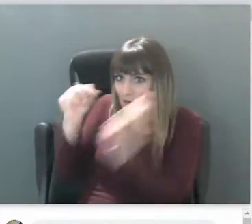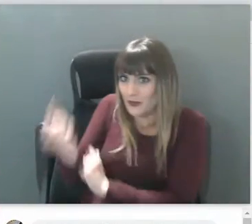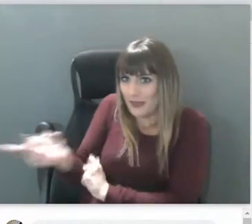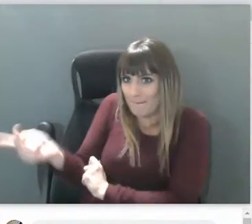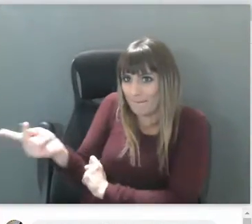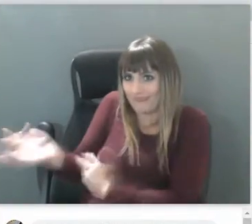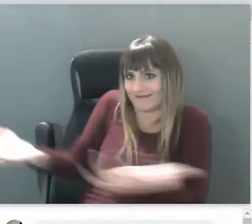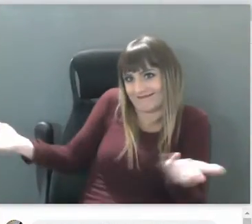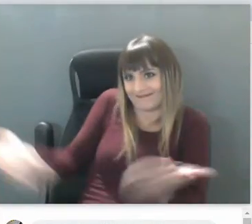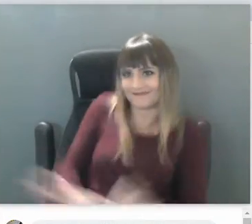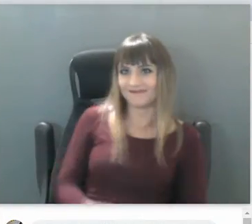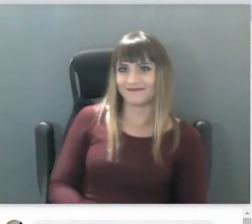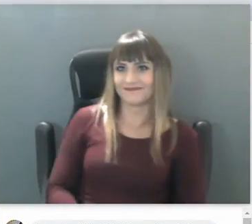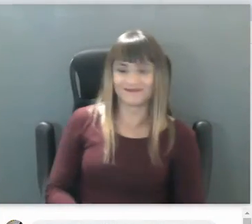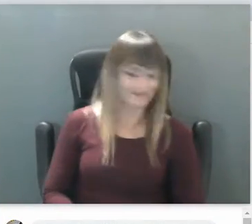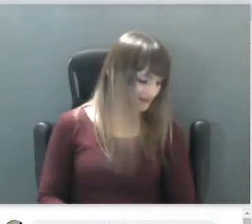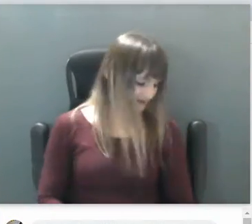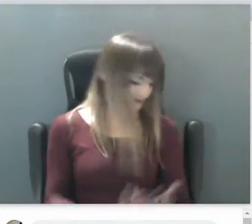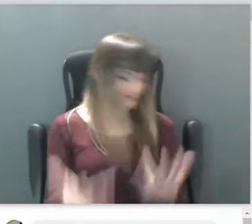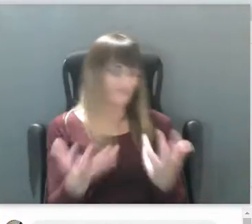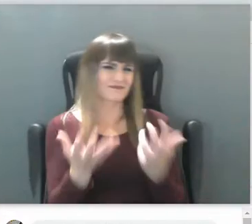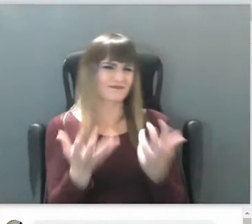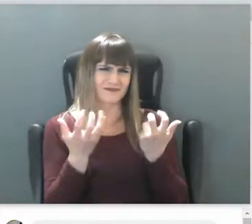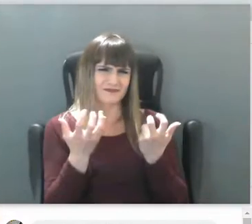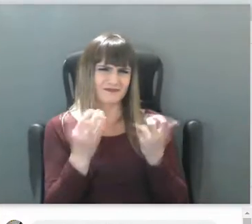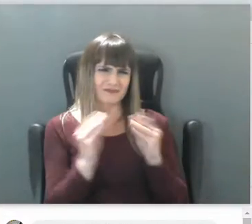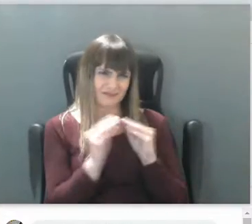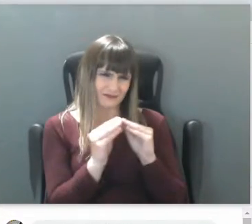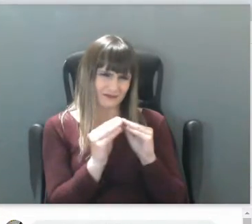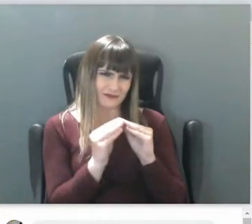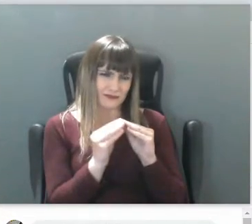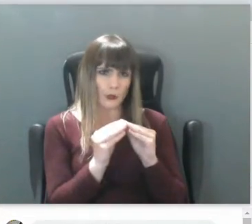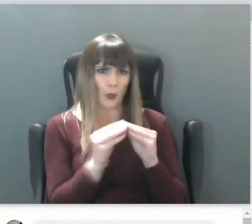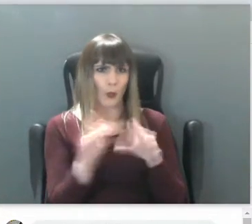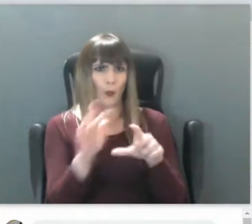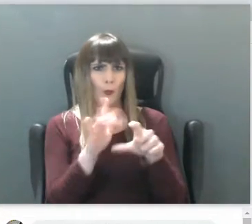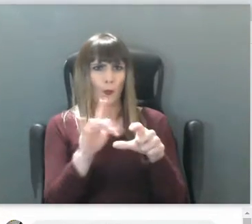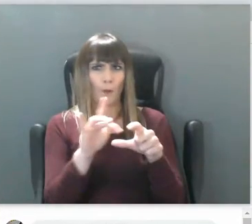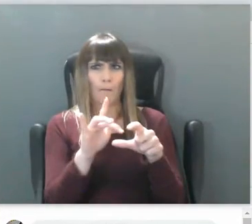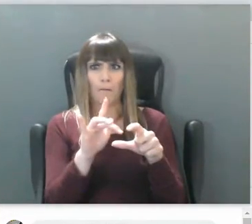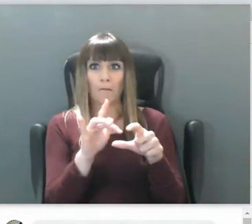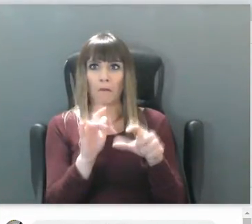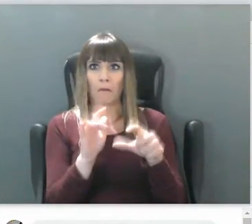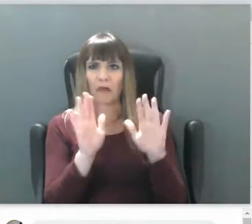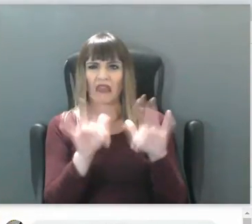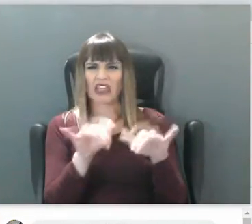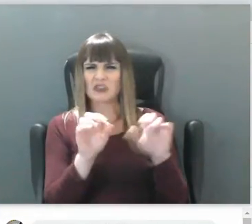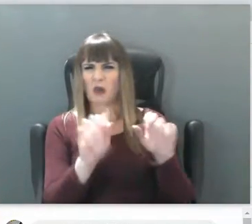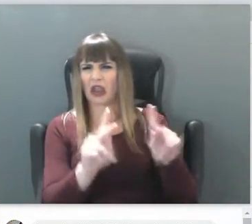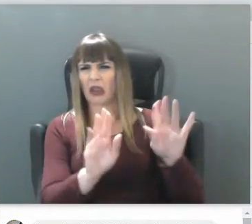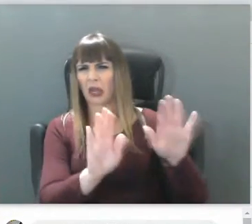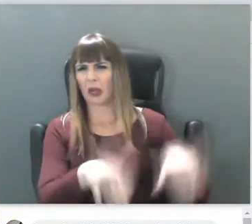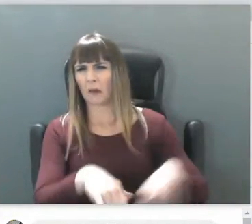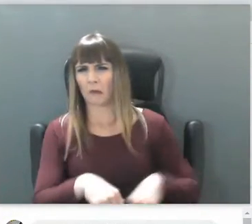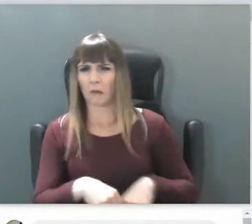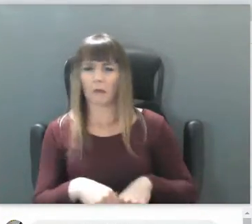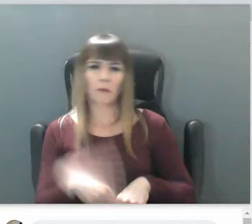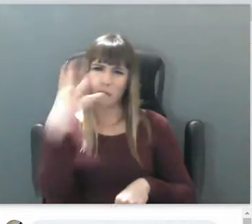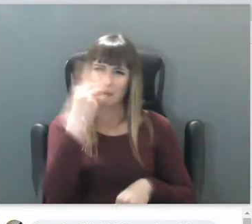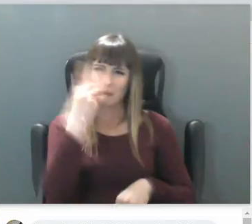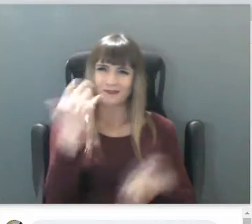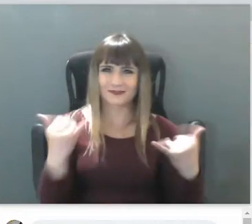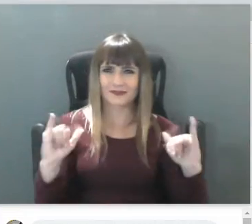let's I'd like to get this one a little more. It does have a little hole in it. Oh, you guys got a little hole in that one. That's okay. It's still beautiful. All right,